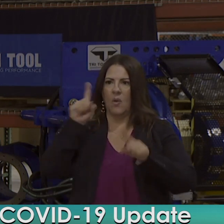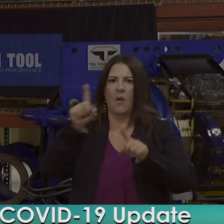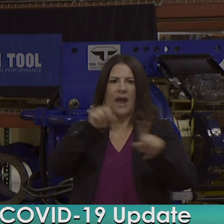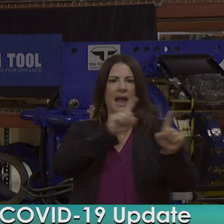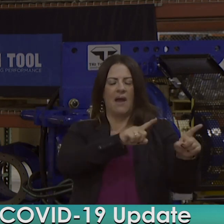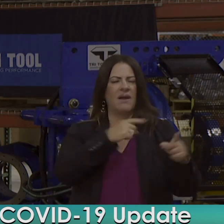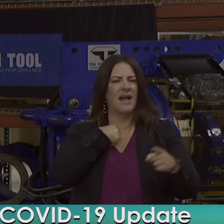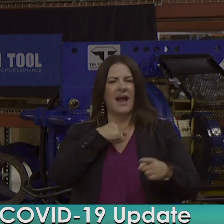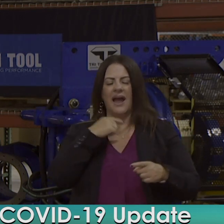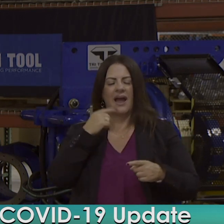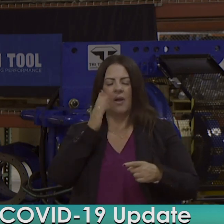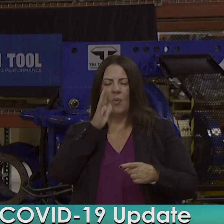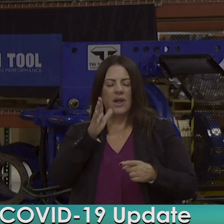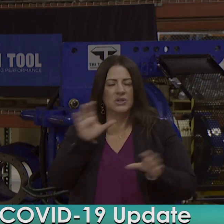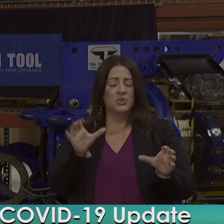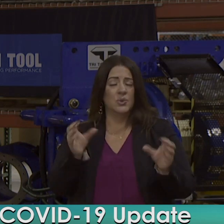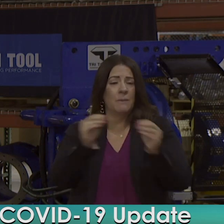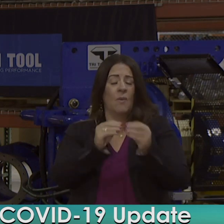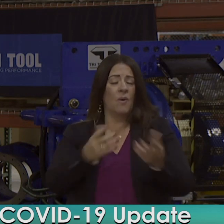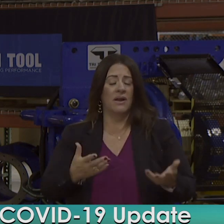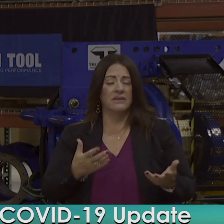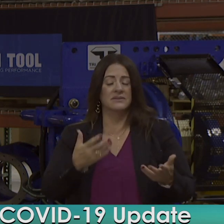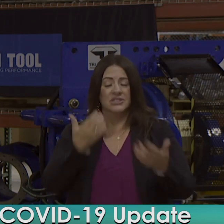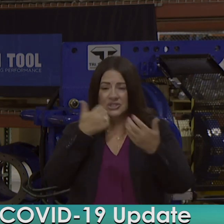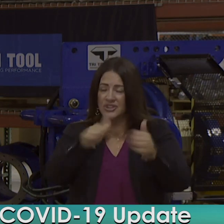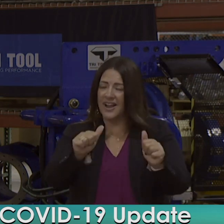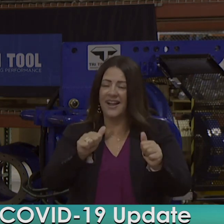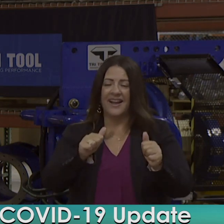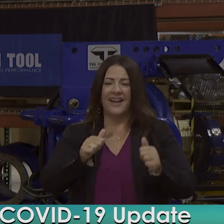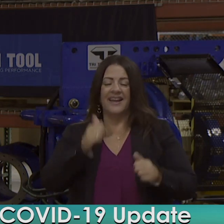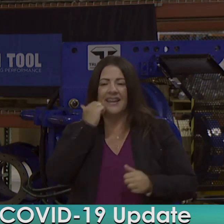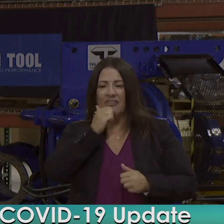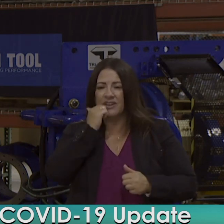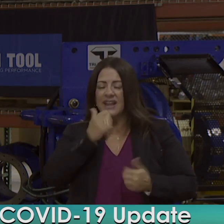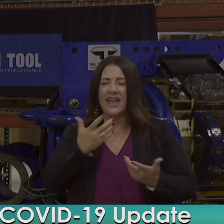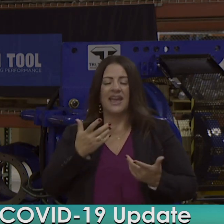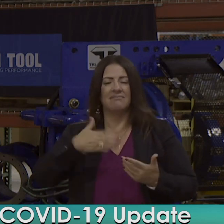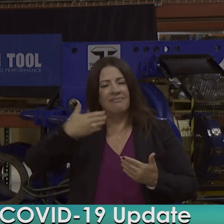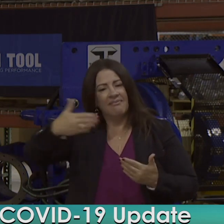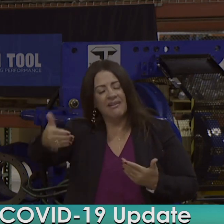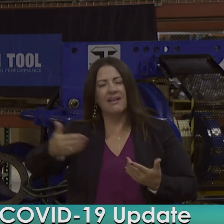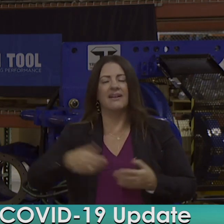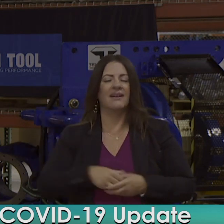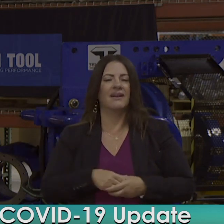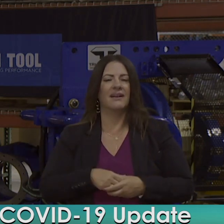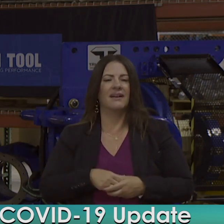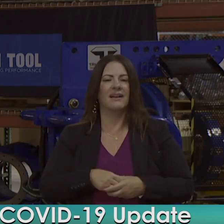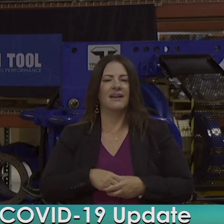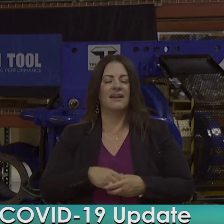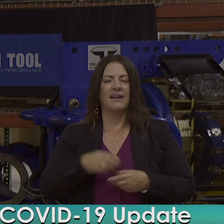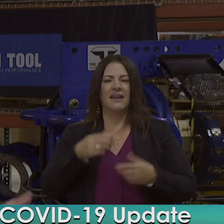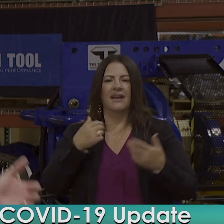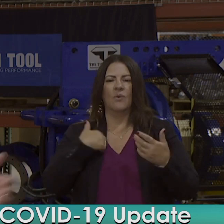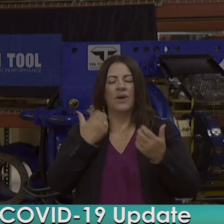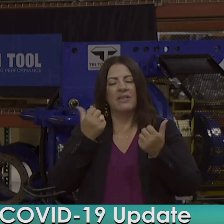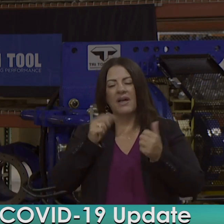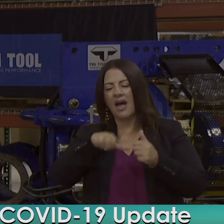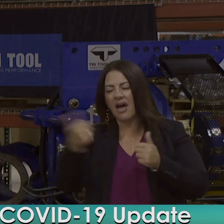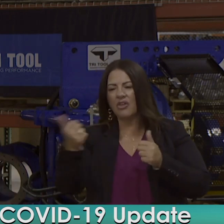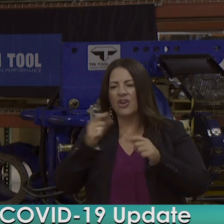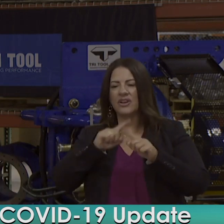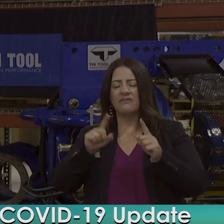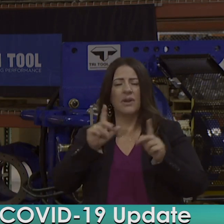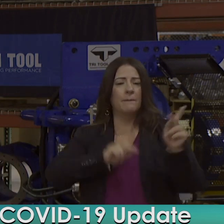So I'll do more. I'm trying to do these on a daily basis, to the extent I can have multiple messaging, get other